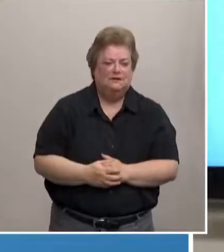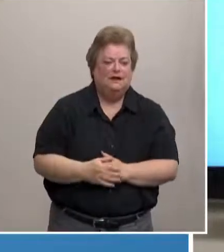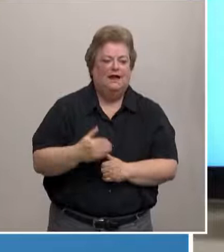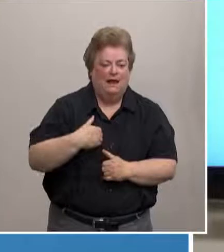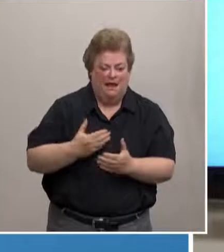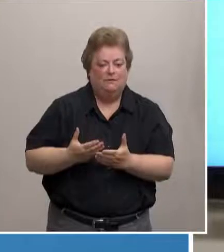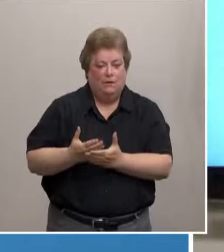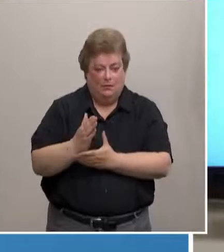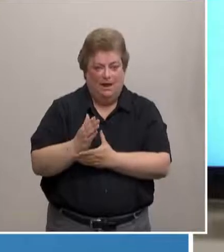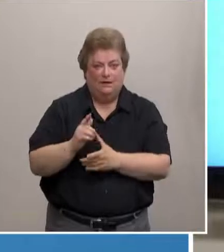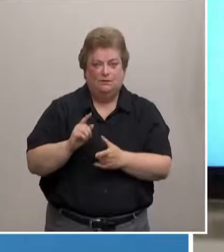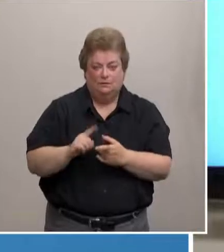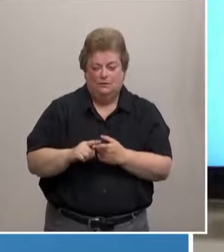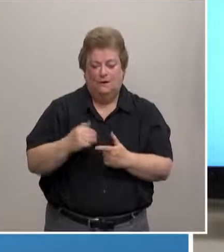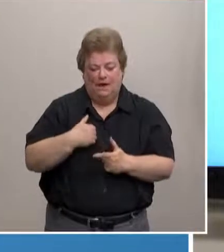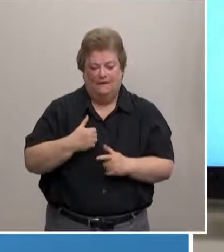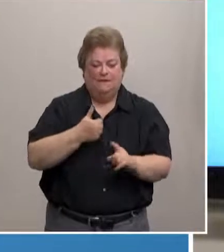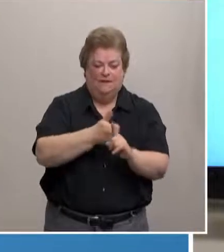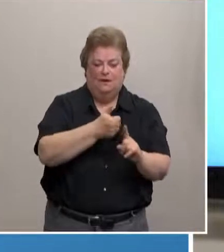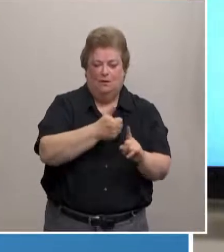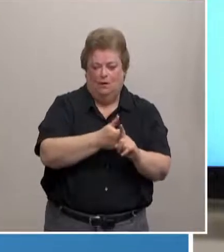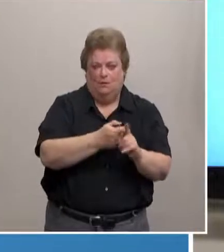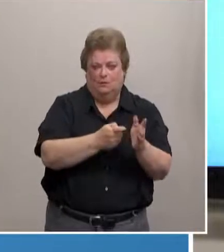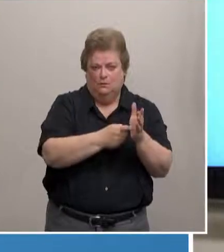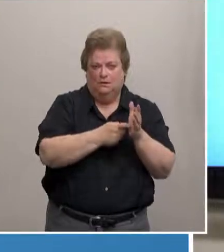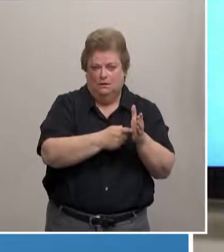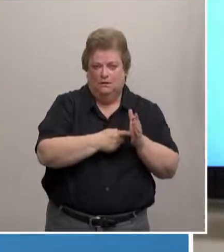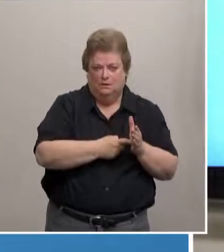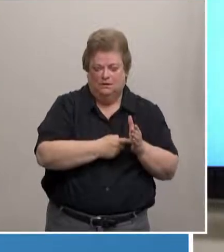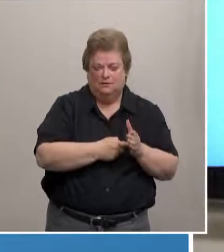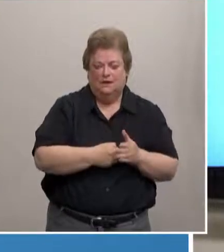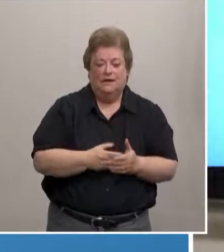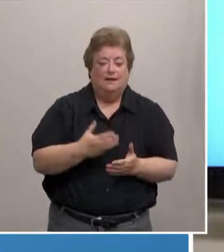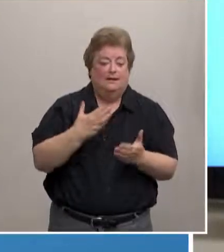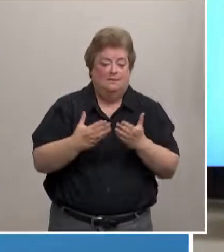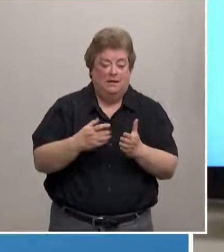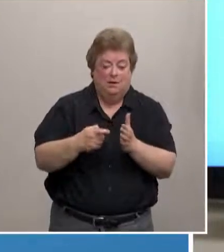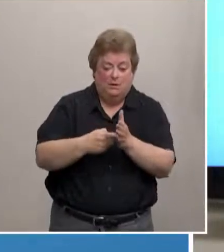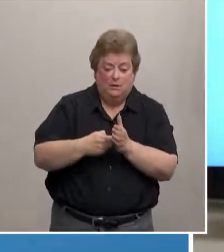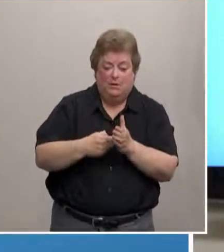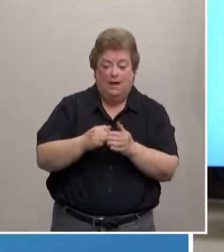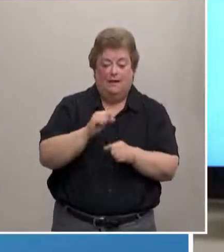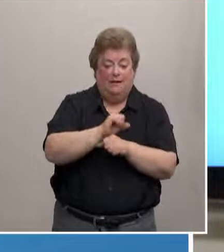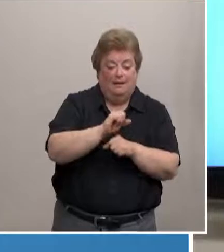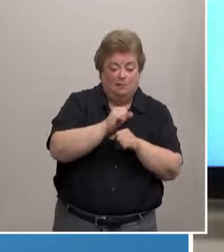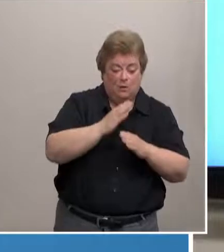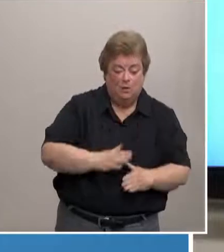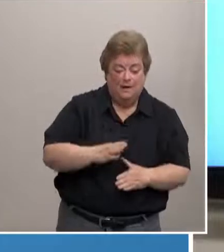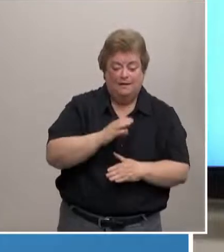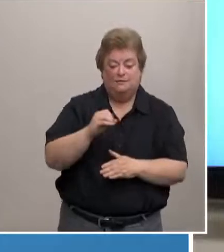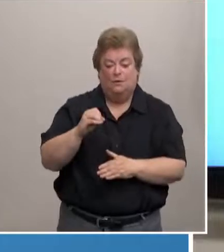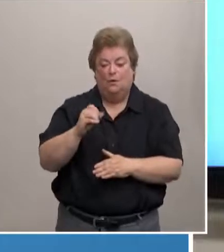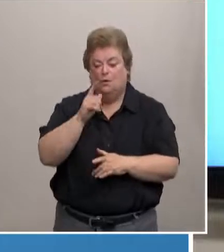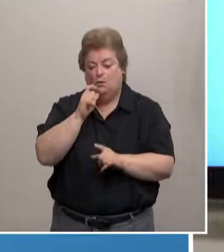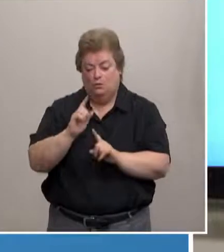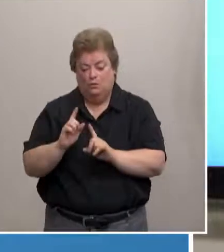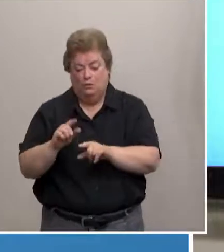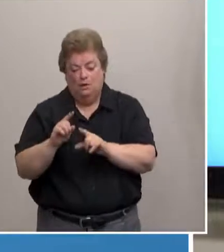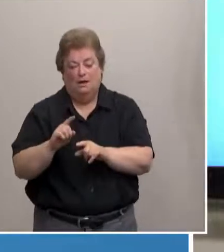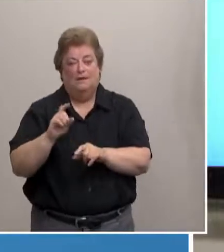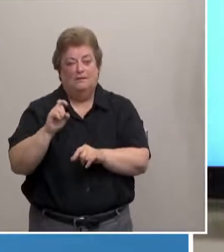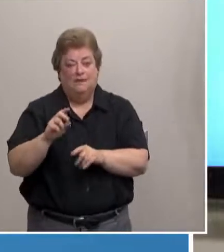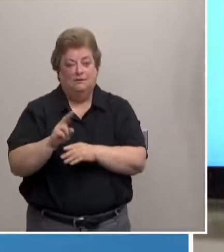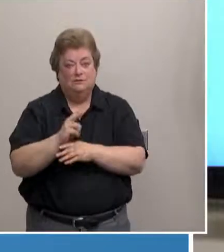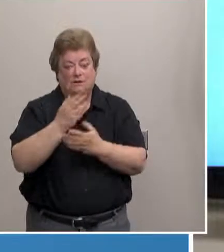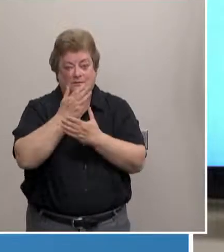have the right to impose their own restrictions. This includes requiring their patrons or employees to wear face coverings. If someone does